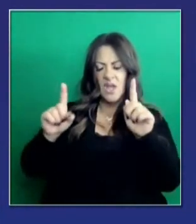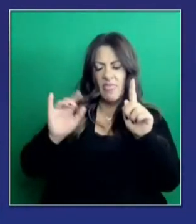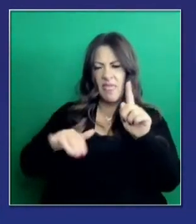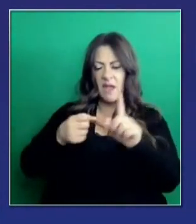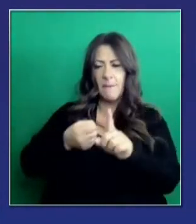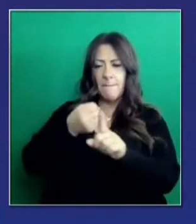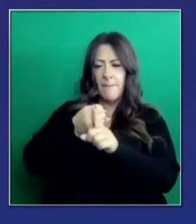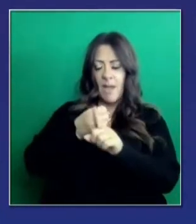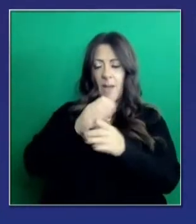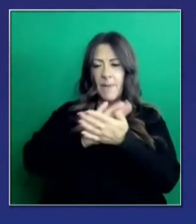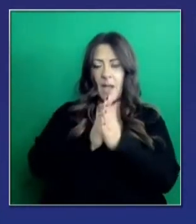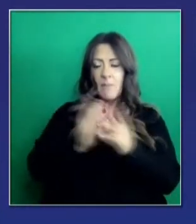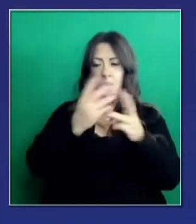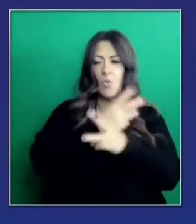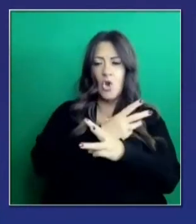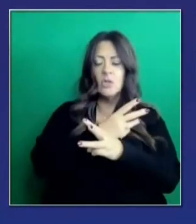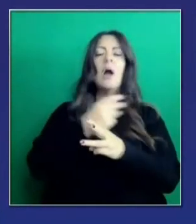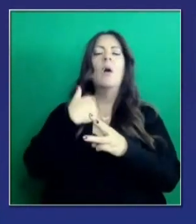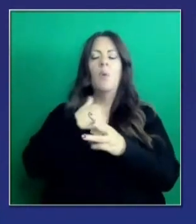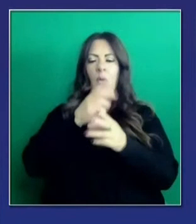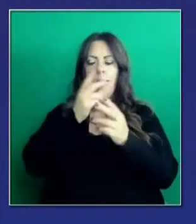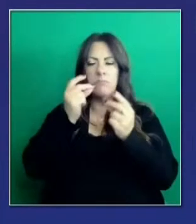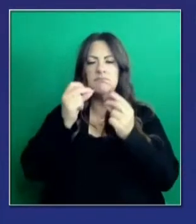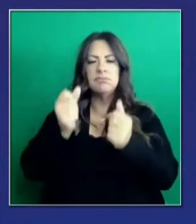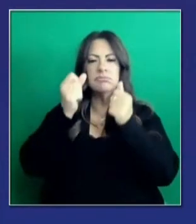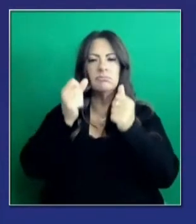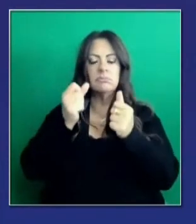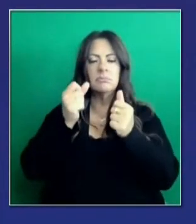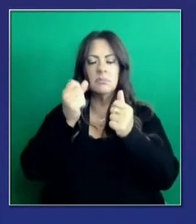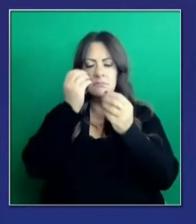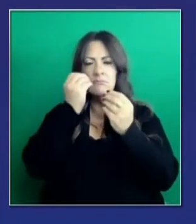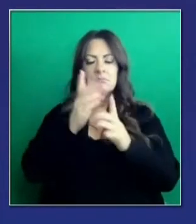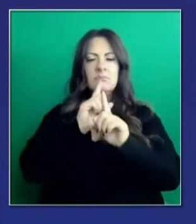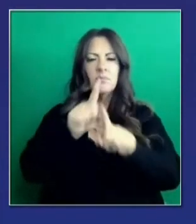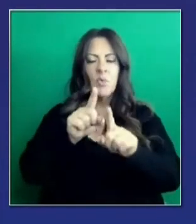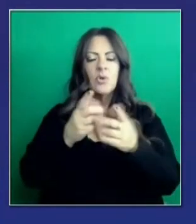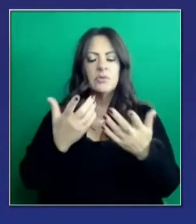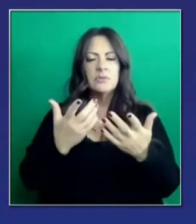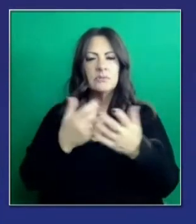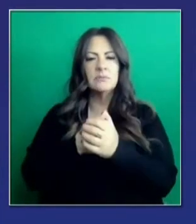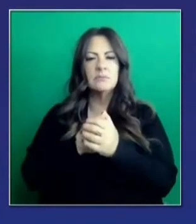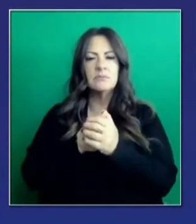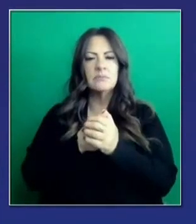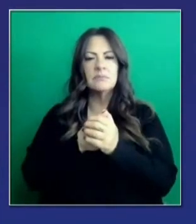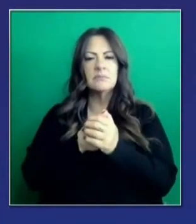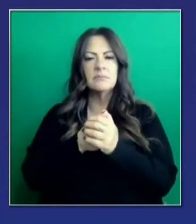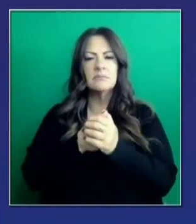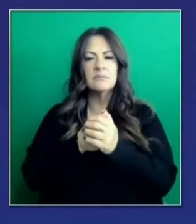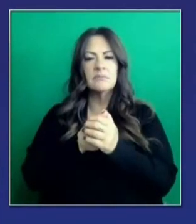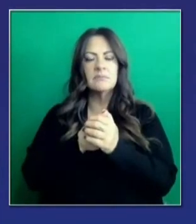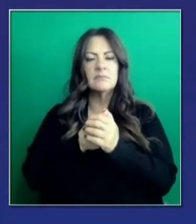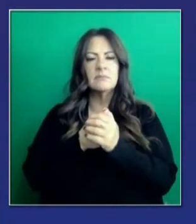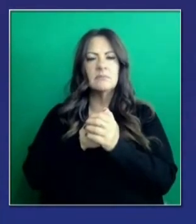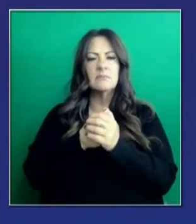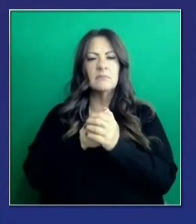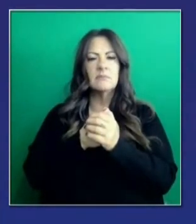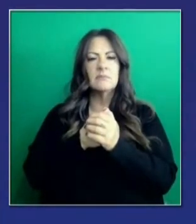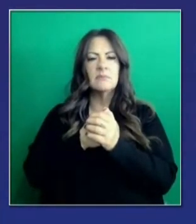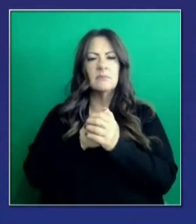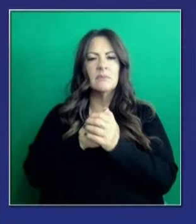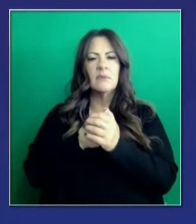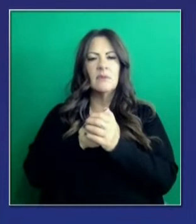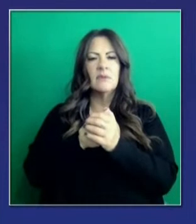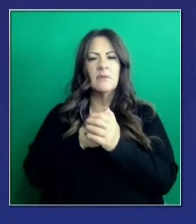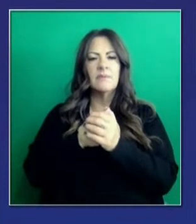a move to address that. But with that, forgive me, perhaps more succinctly, Dr. Galley can answer that